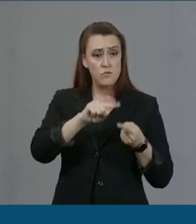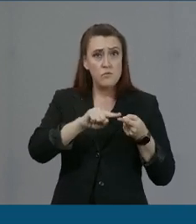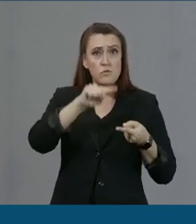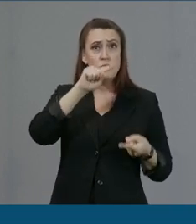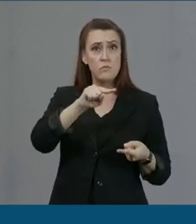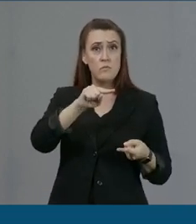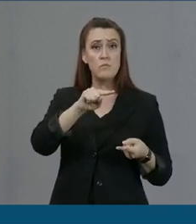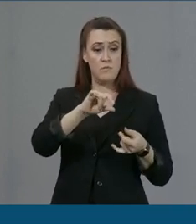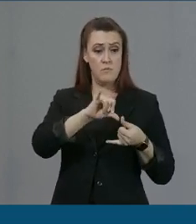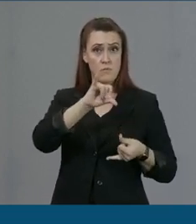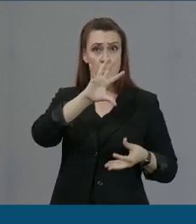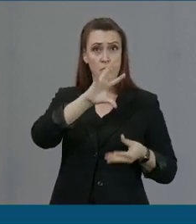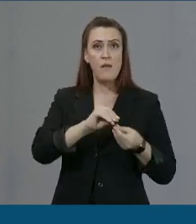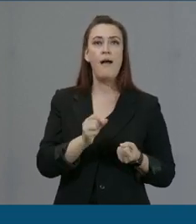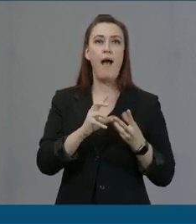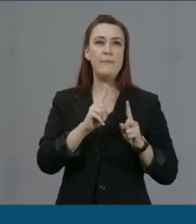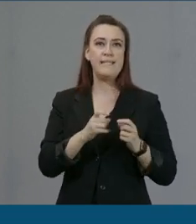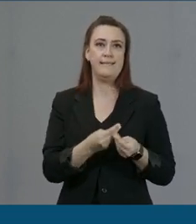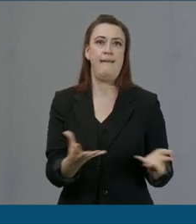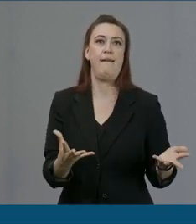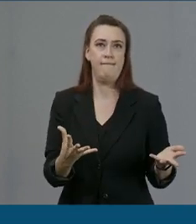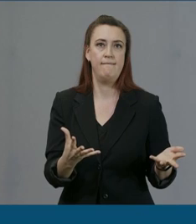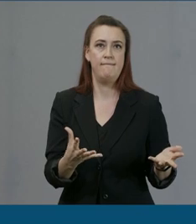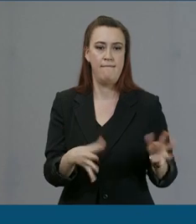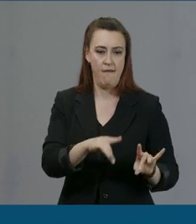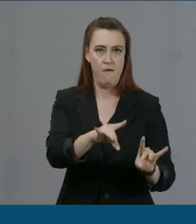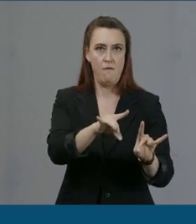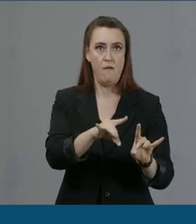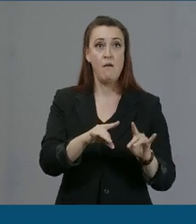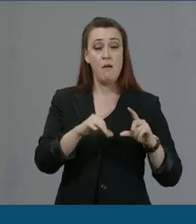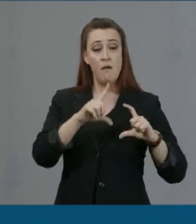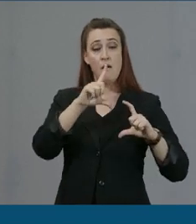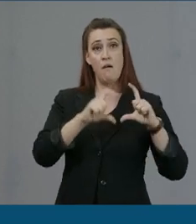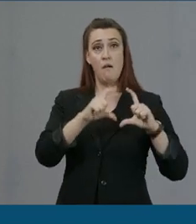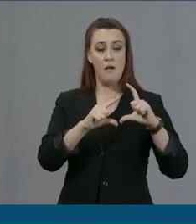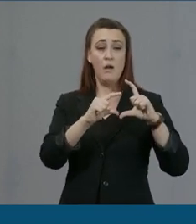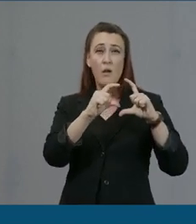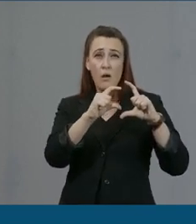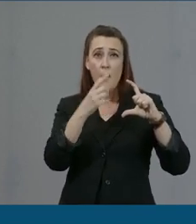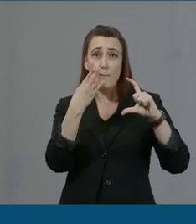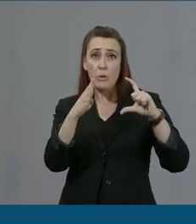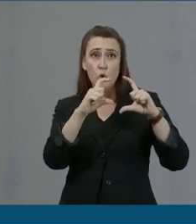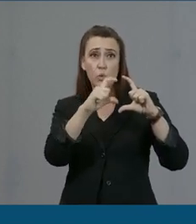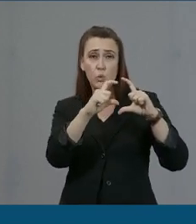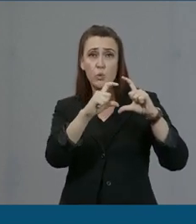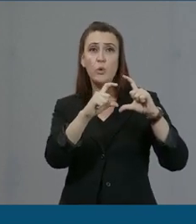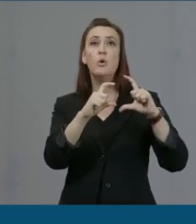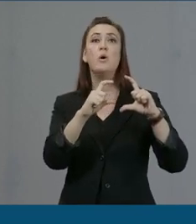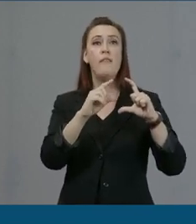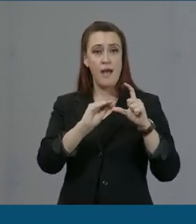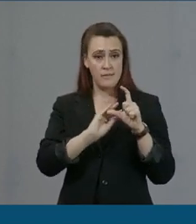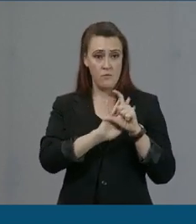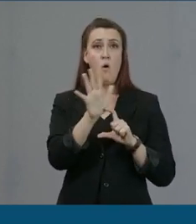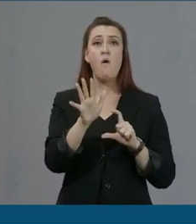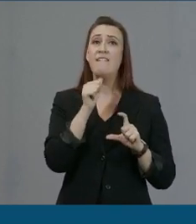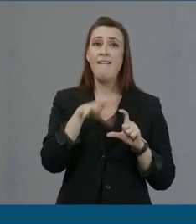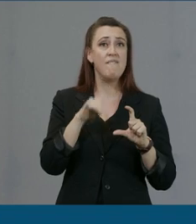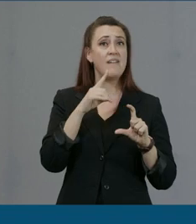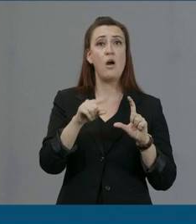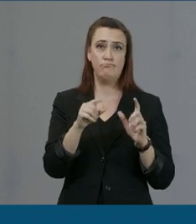conducted. The blue part of the bar, that is when COVID-19 was not